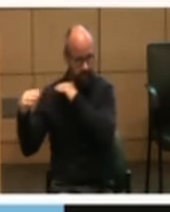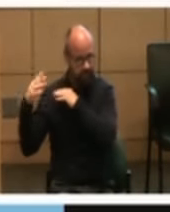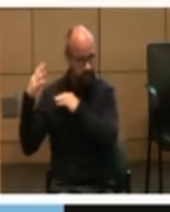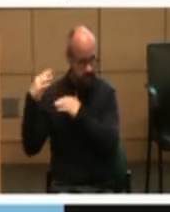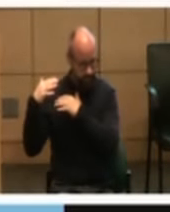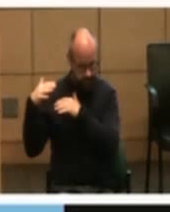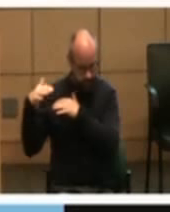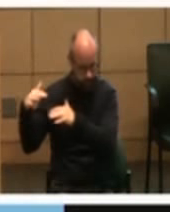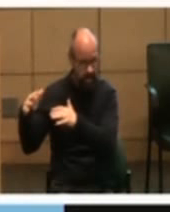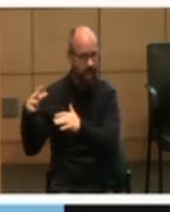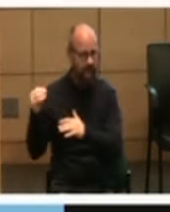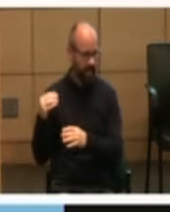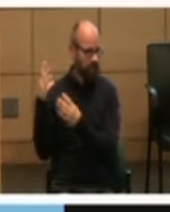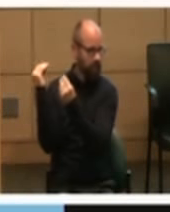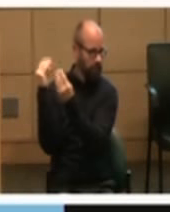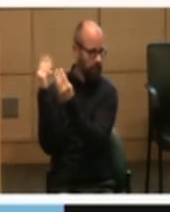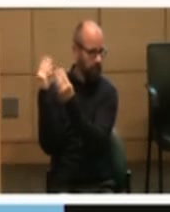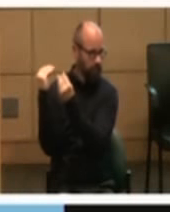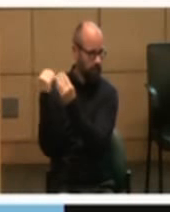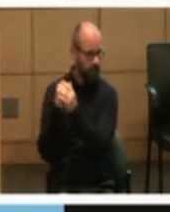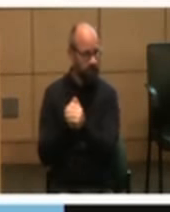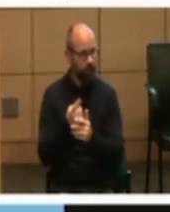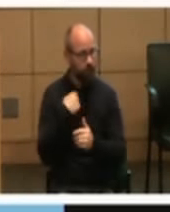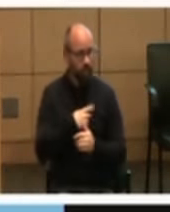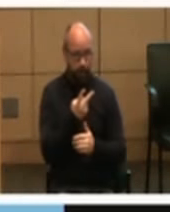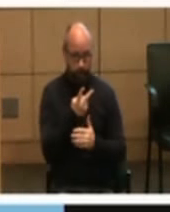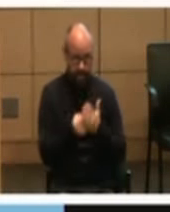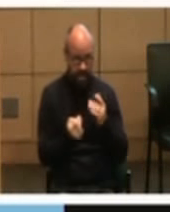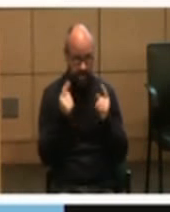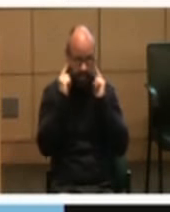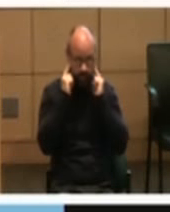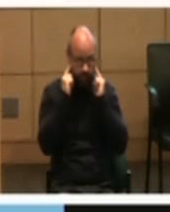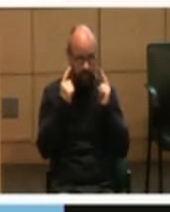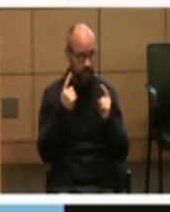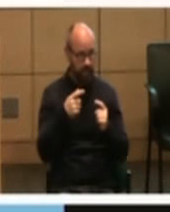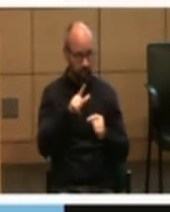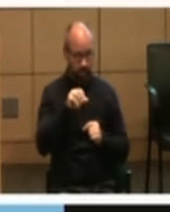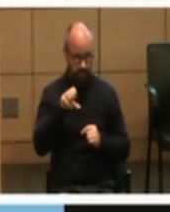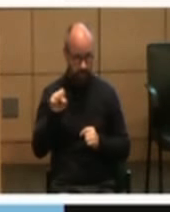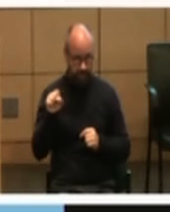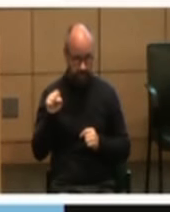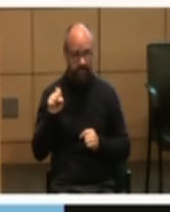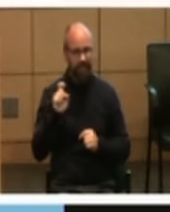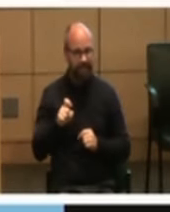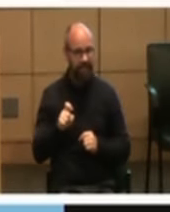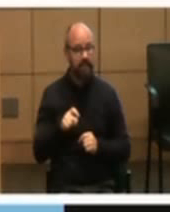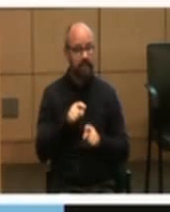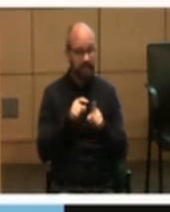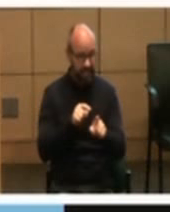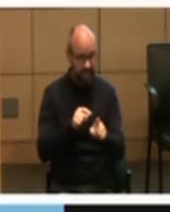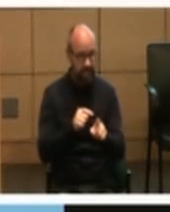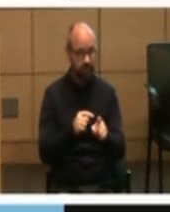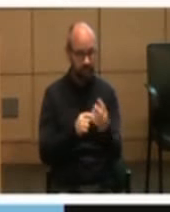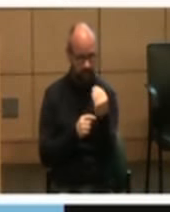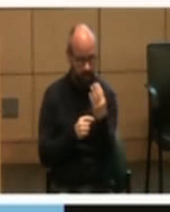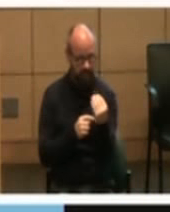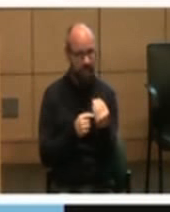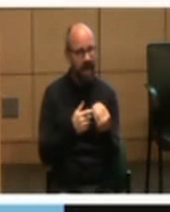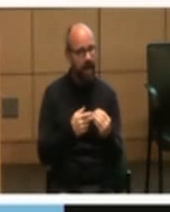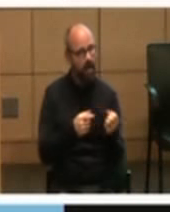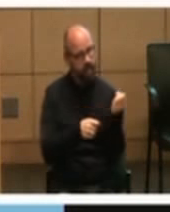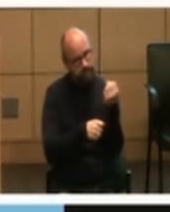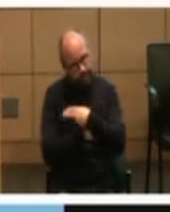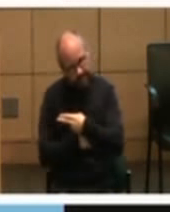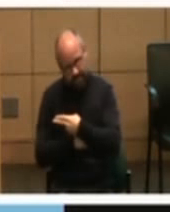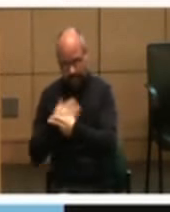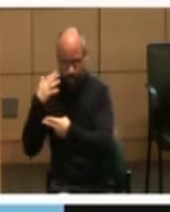masking conditions, children who have bilateral hearing loss needed the signal to be higher than the noise, even more so than the children with normal